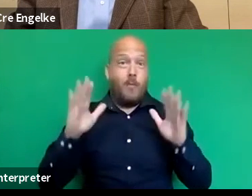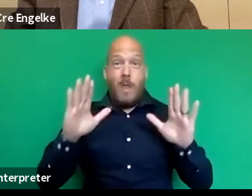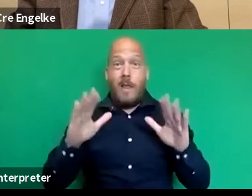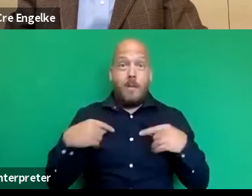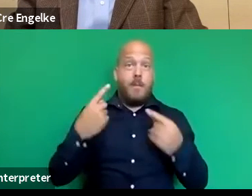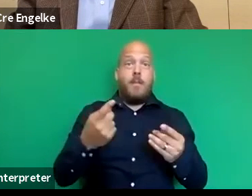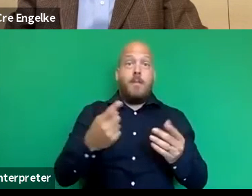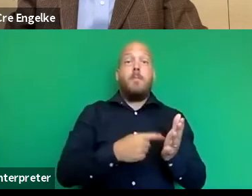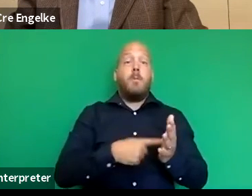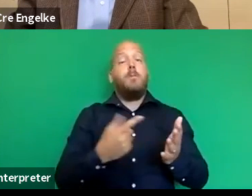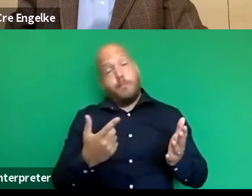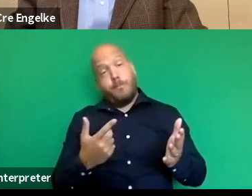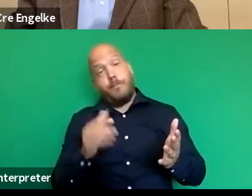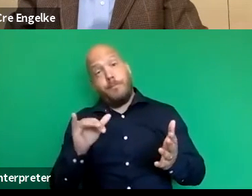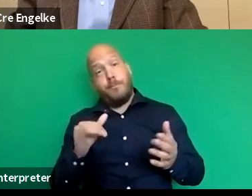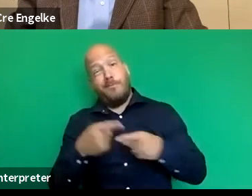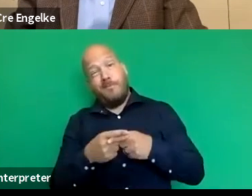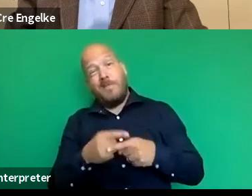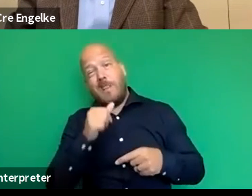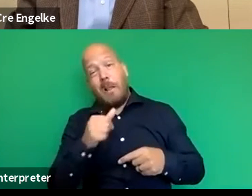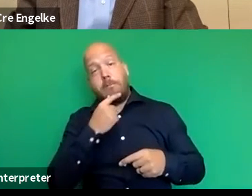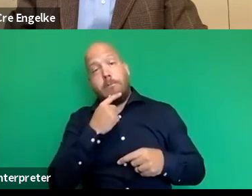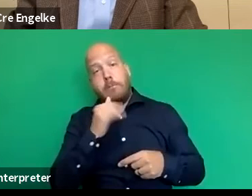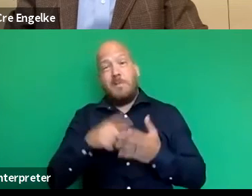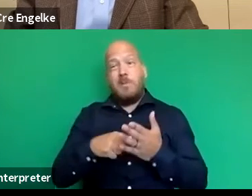5 years, you know, we're going to see something really amazing.